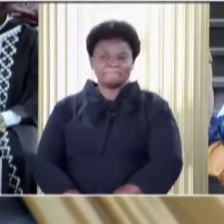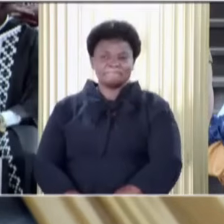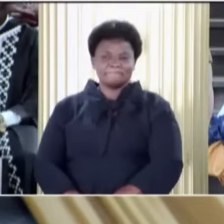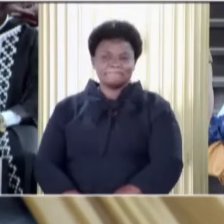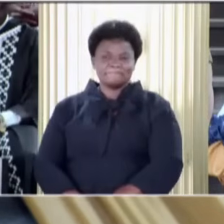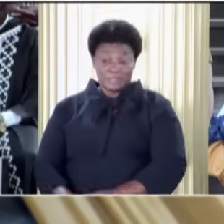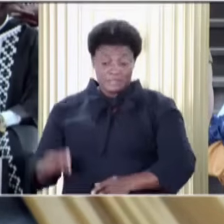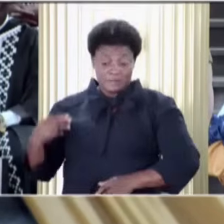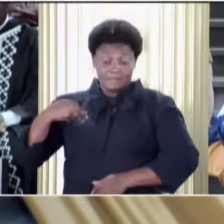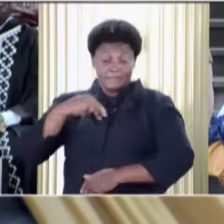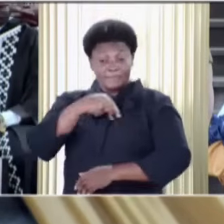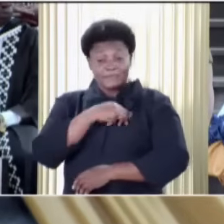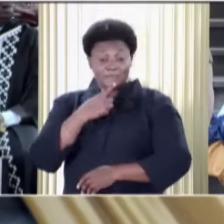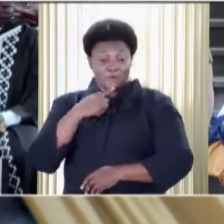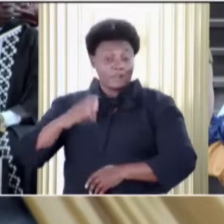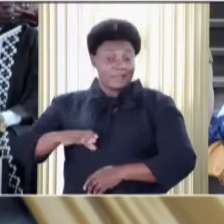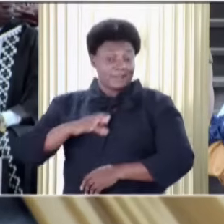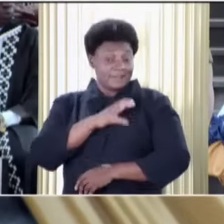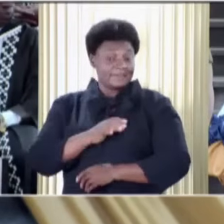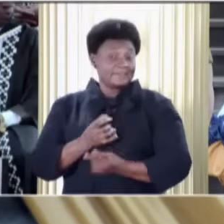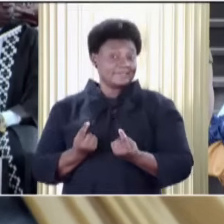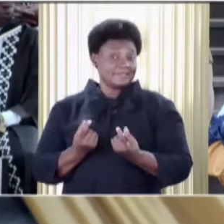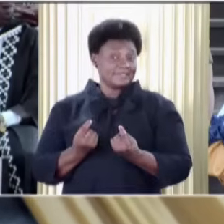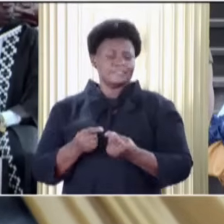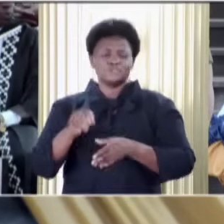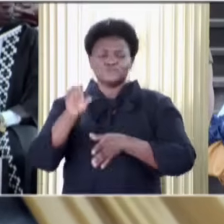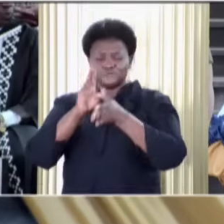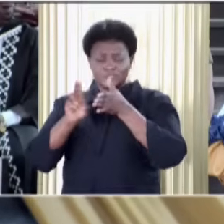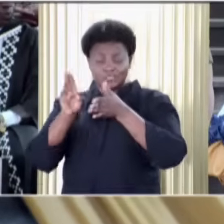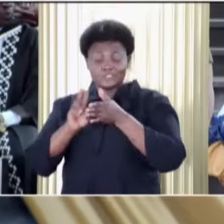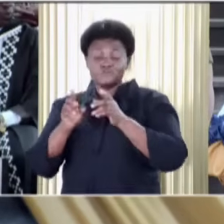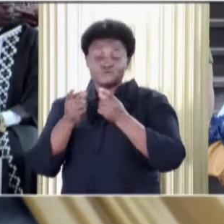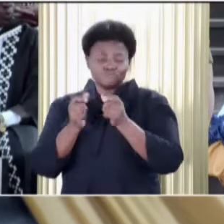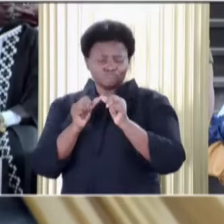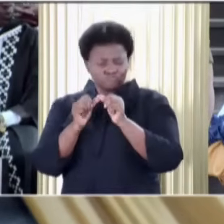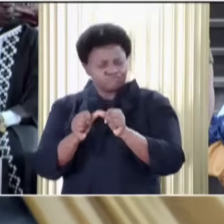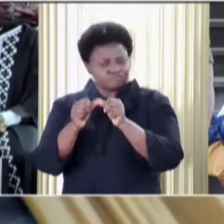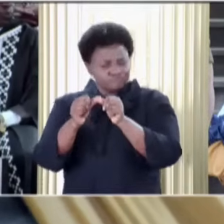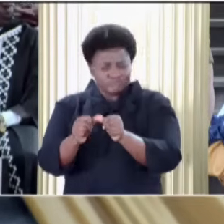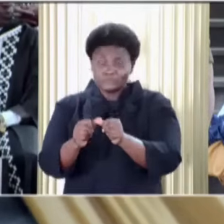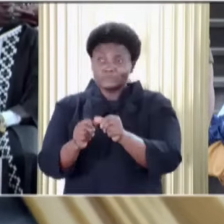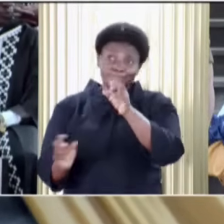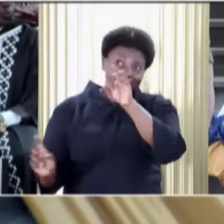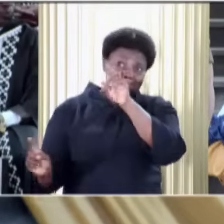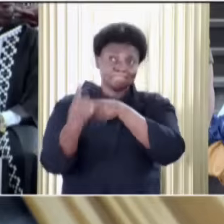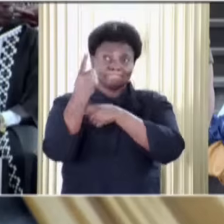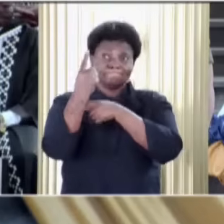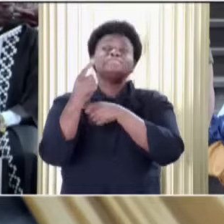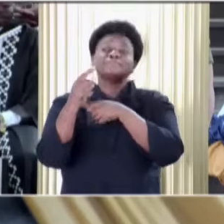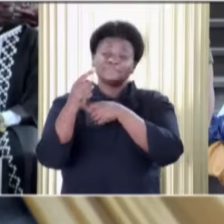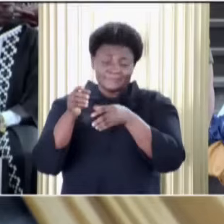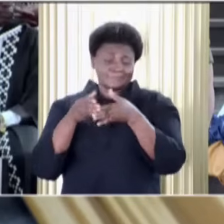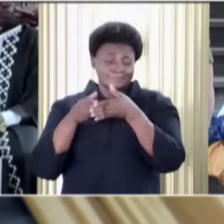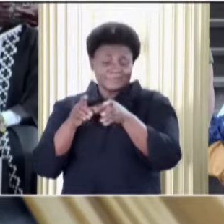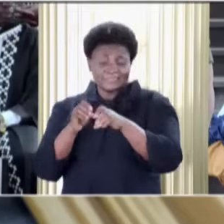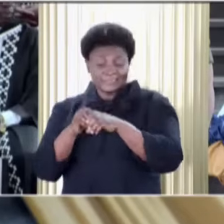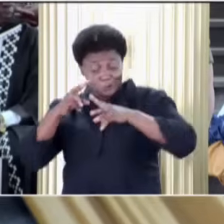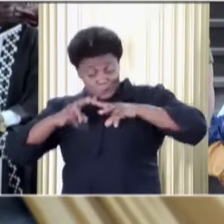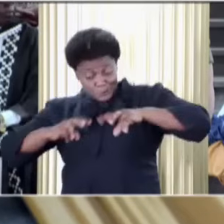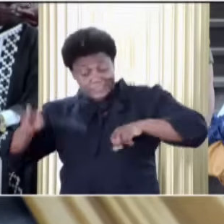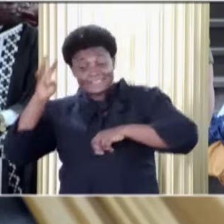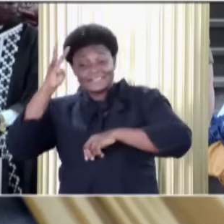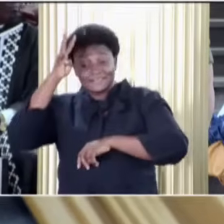Member of Council, the university continues to lead in research and innovation.